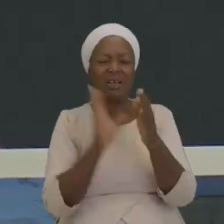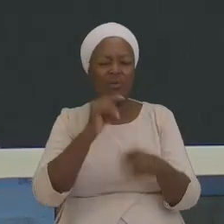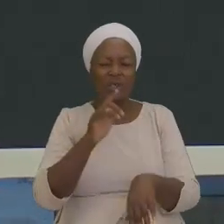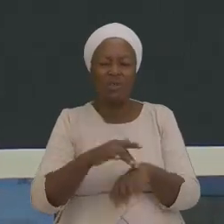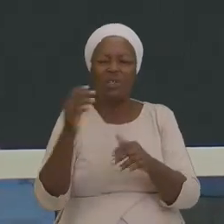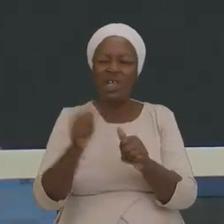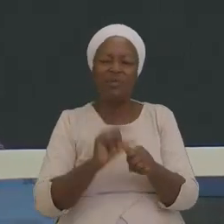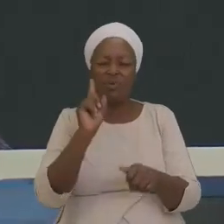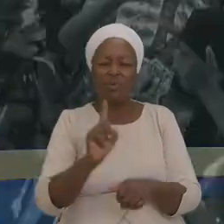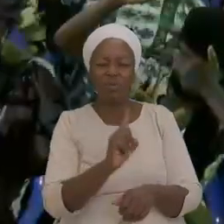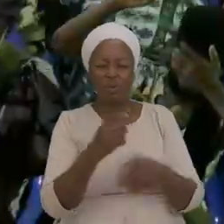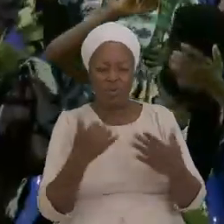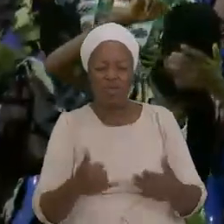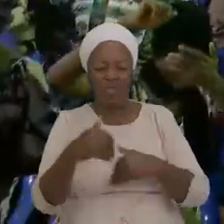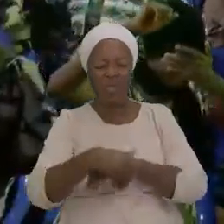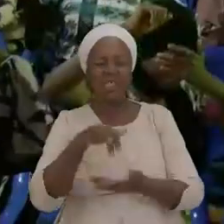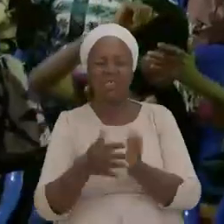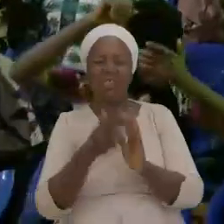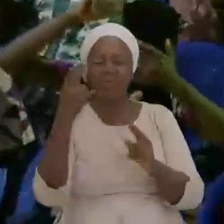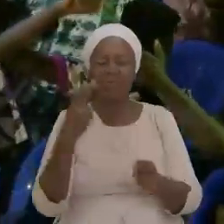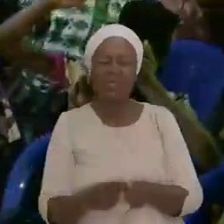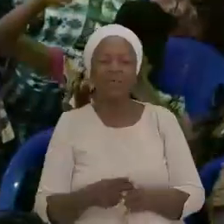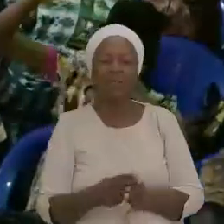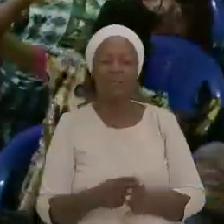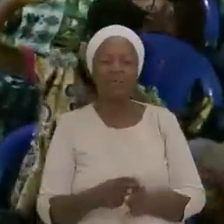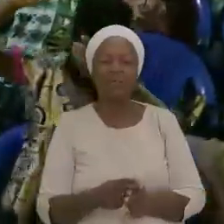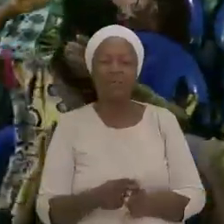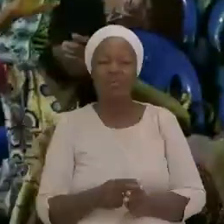everyone tonight in Jesus' name.